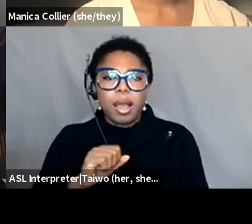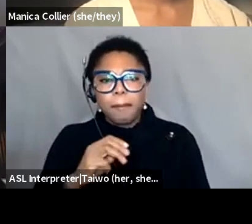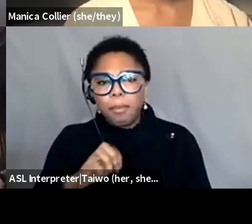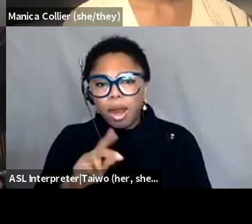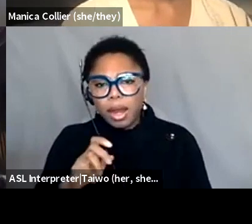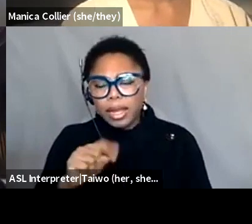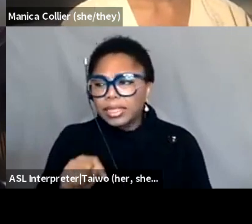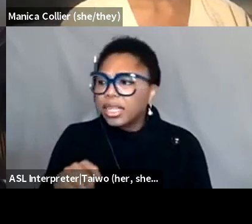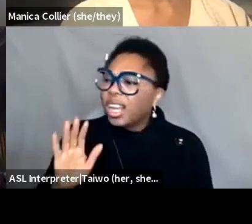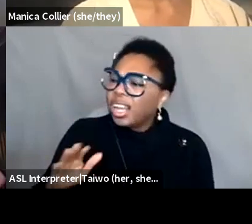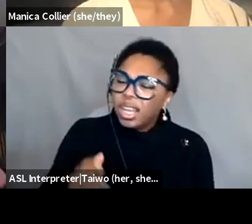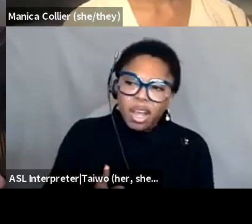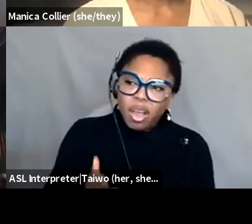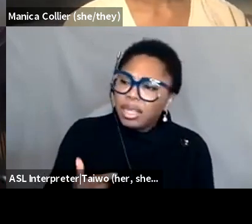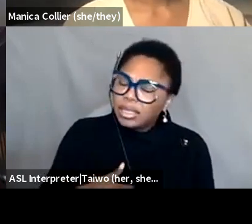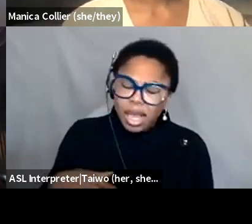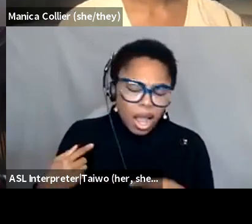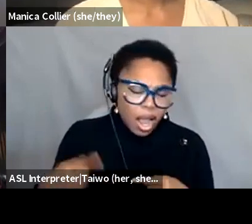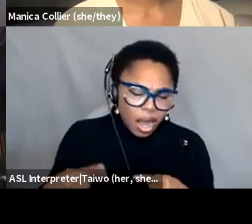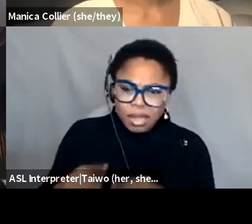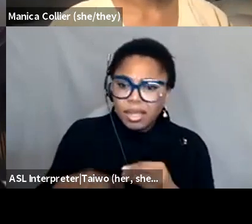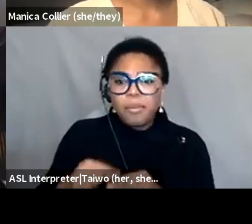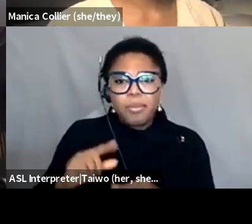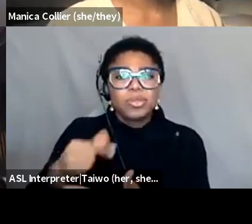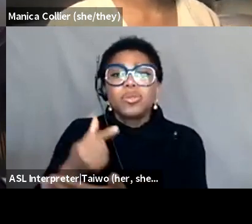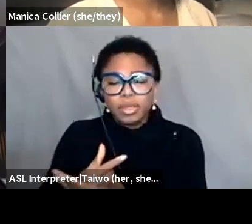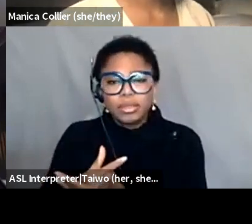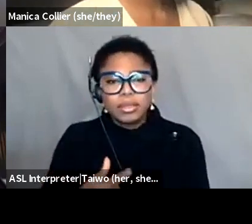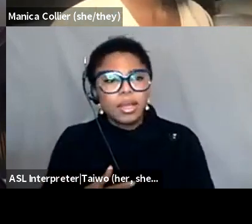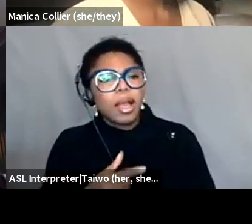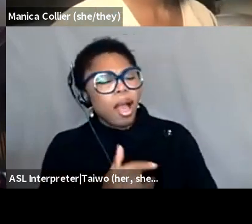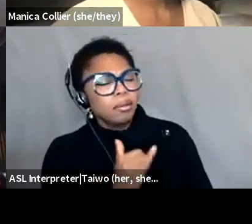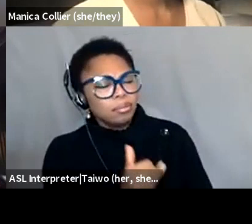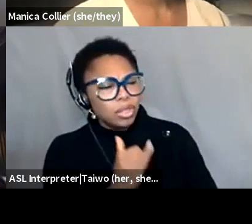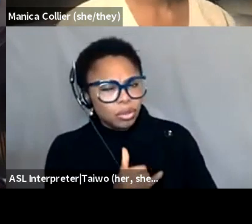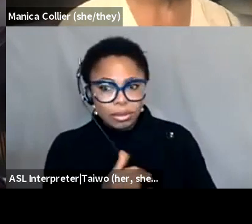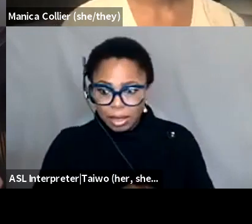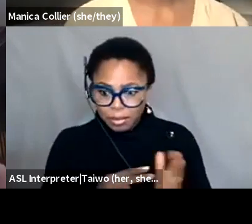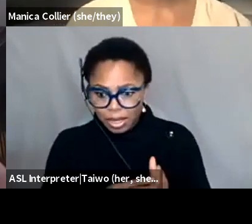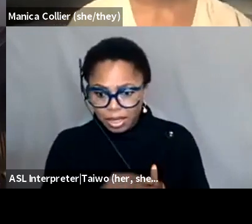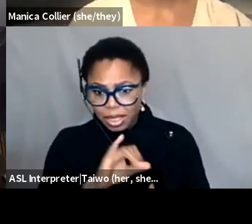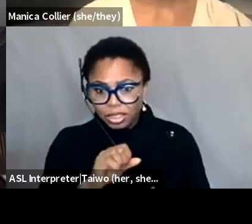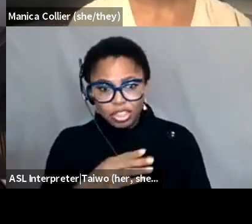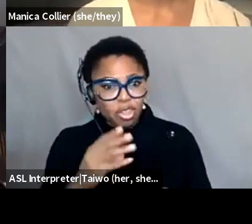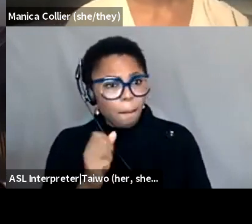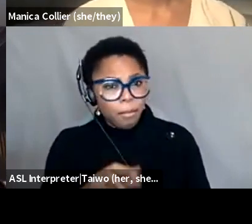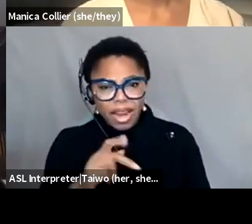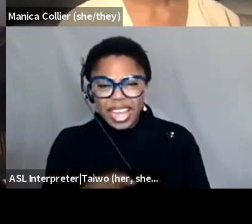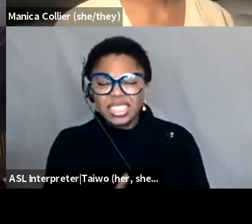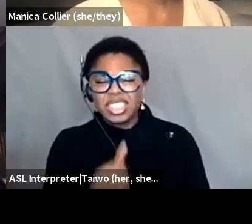honest, I'm super nervous about graduating. Yeah, me too. I mean, the job market has really sucked